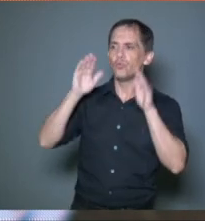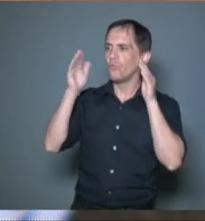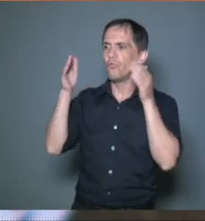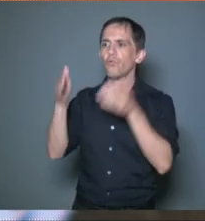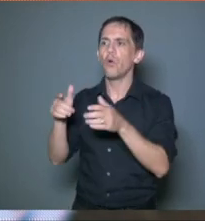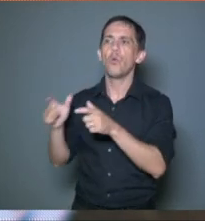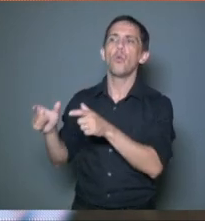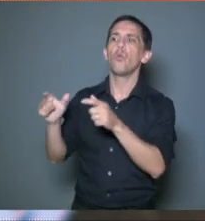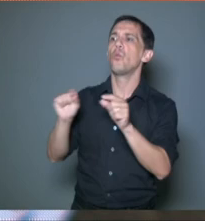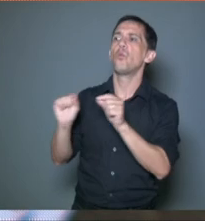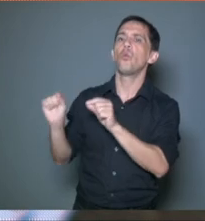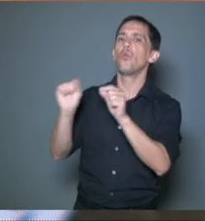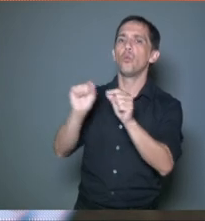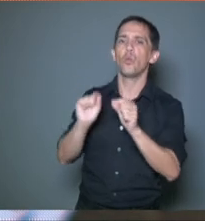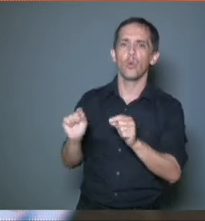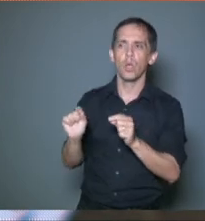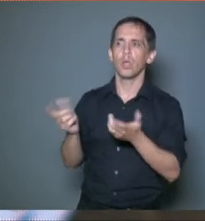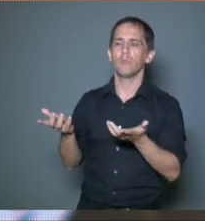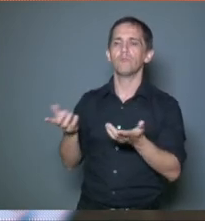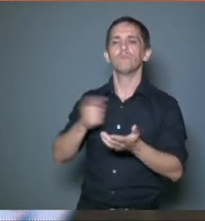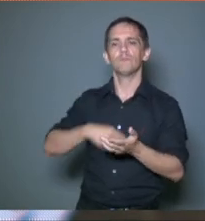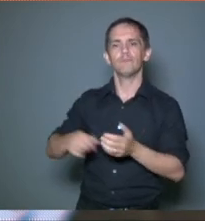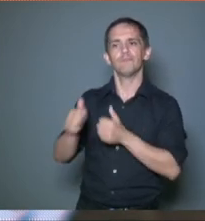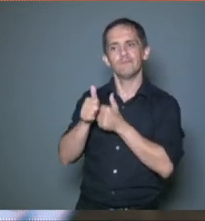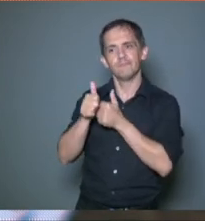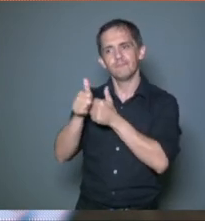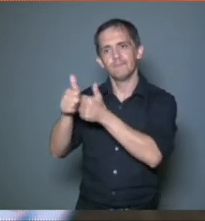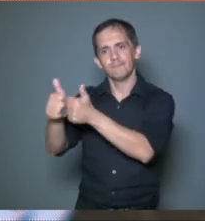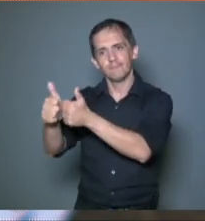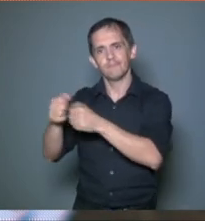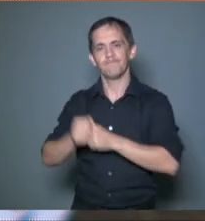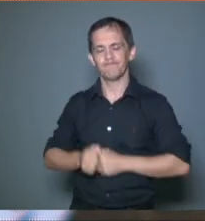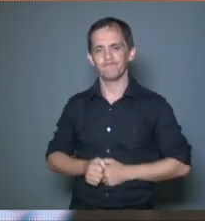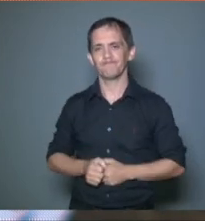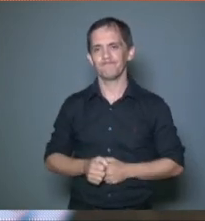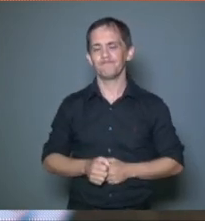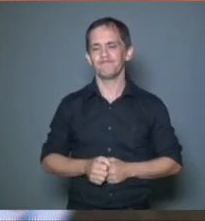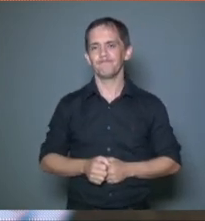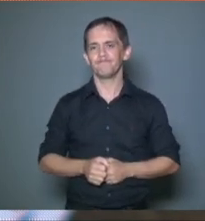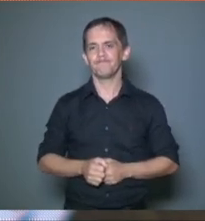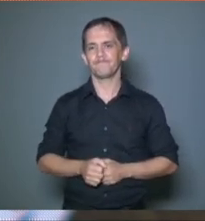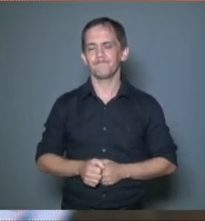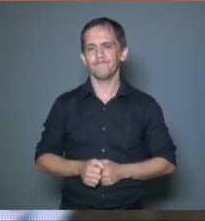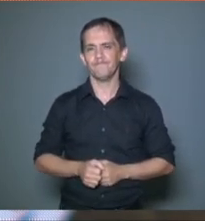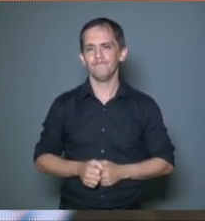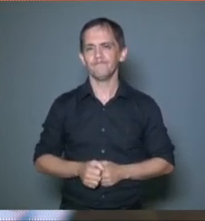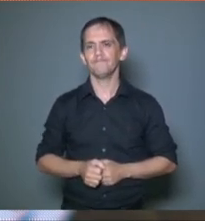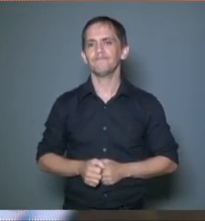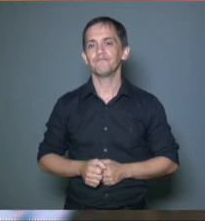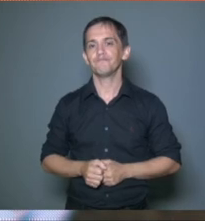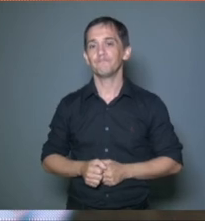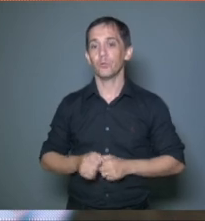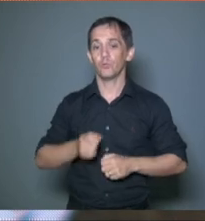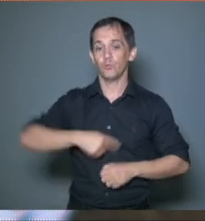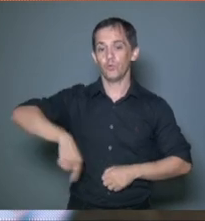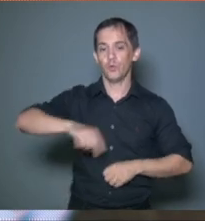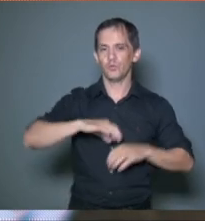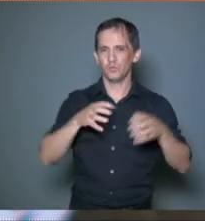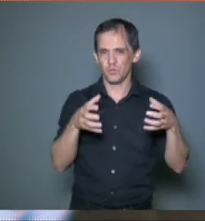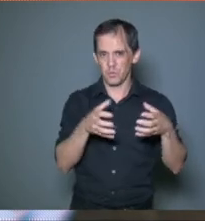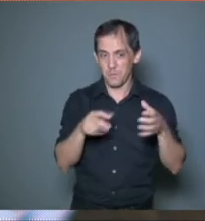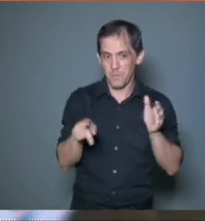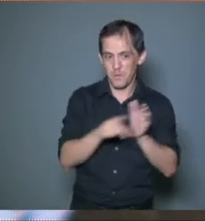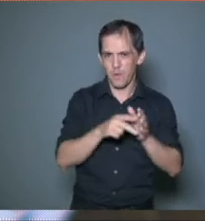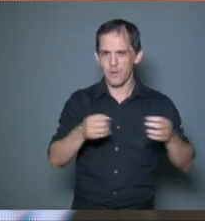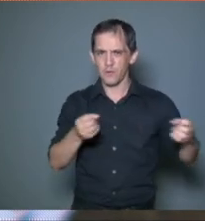where or how the world will evolve and how ag operations will evolve in the mid to the long